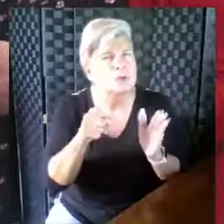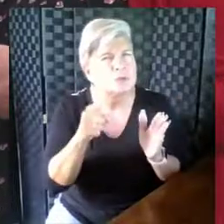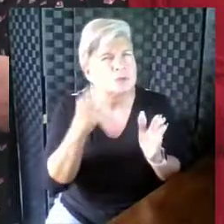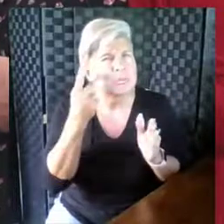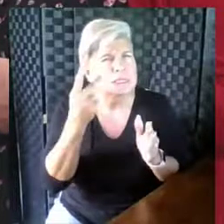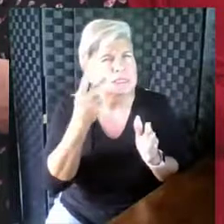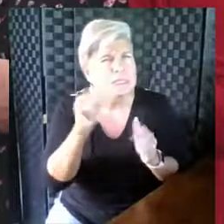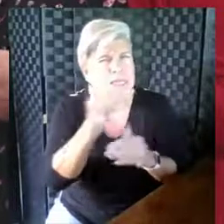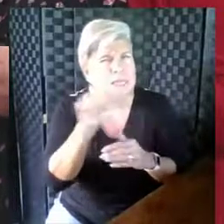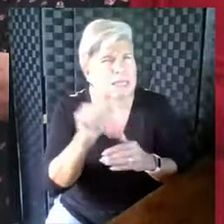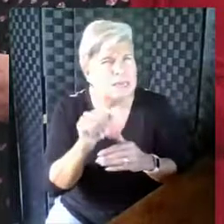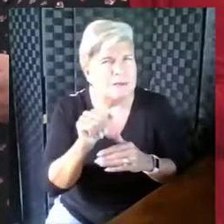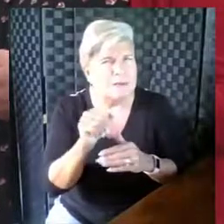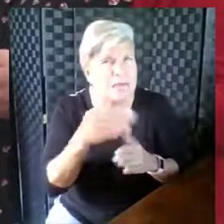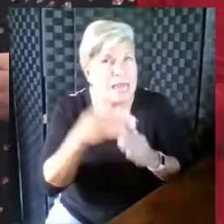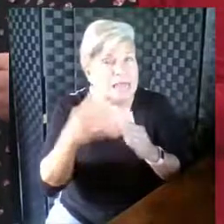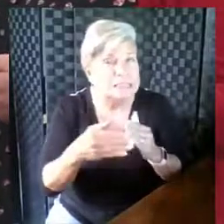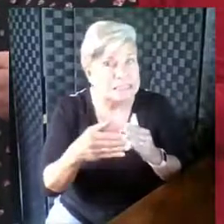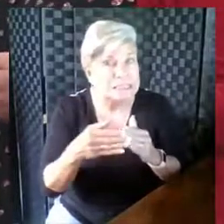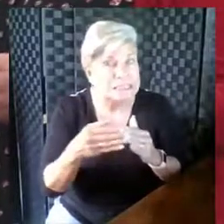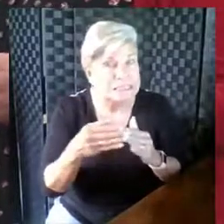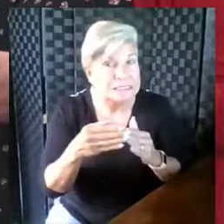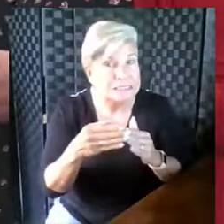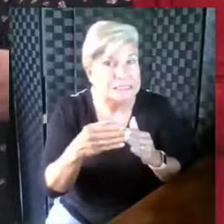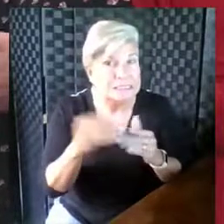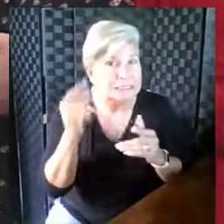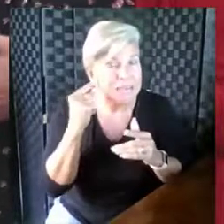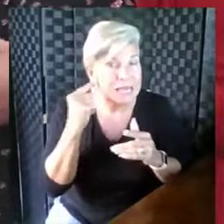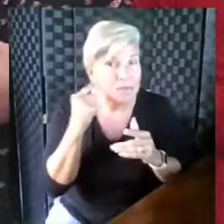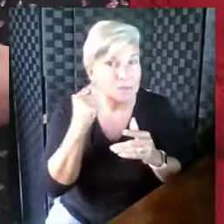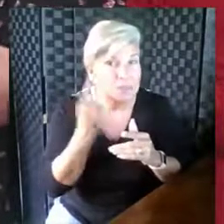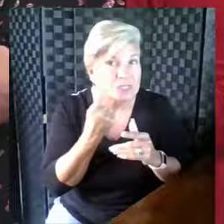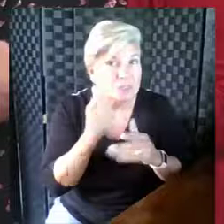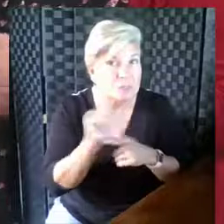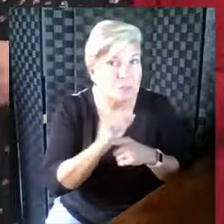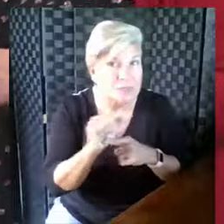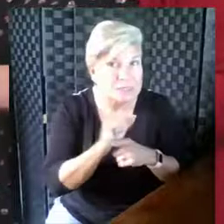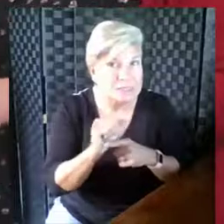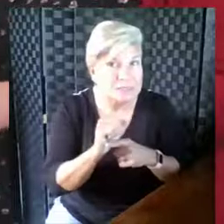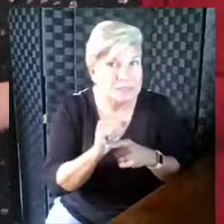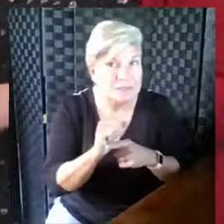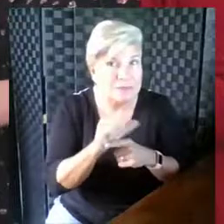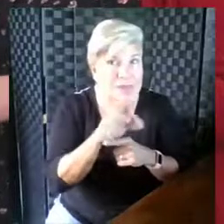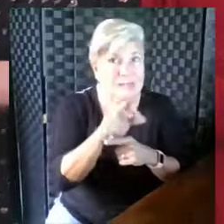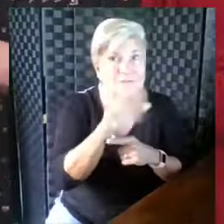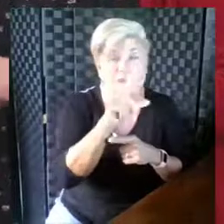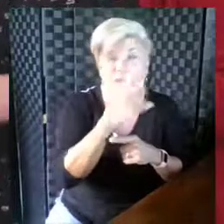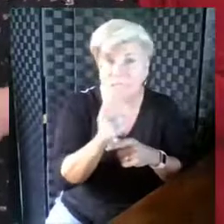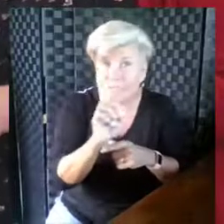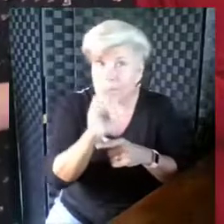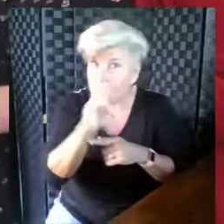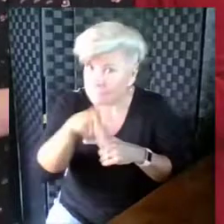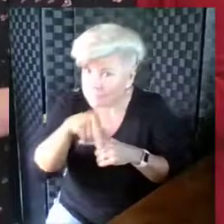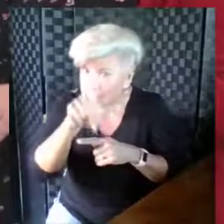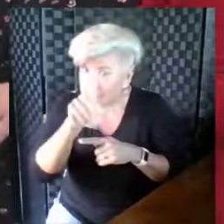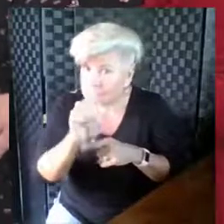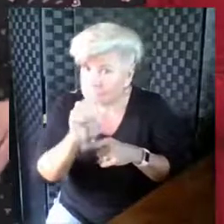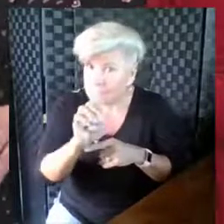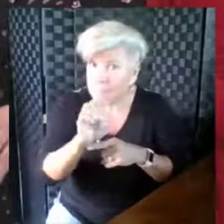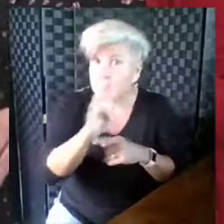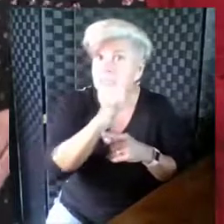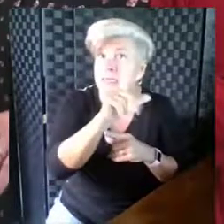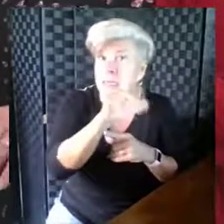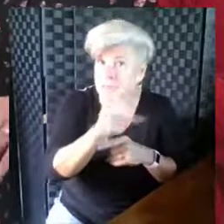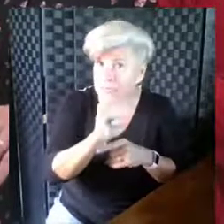or see any of the ending sounds that we just practiced with the FLE, the PLE,